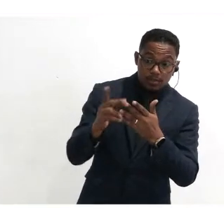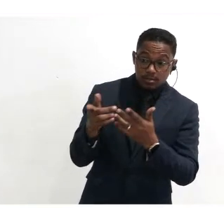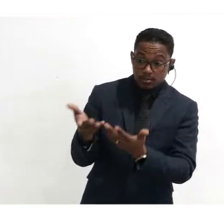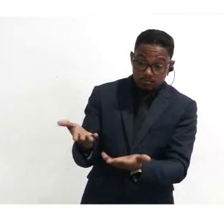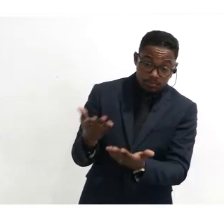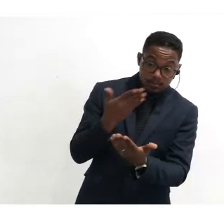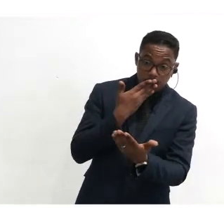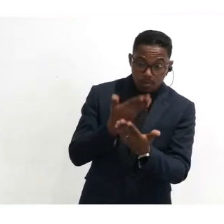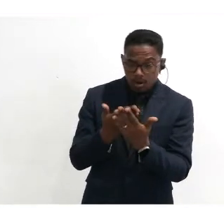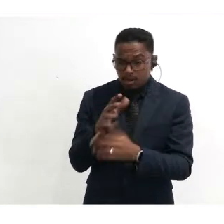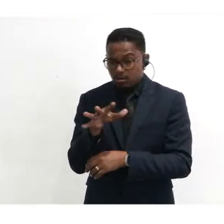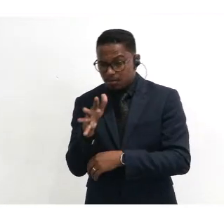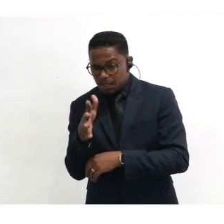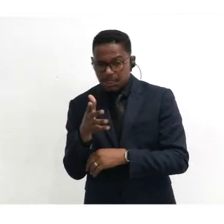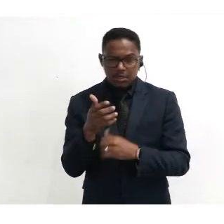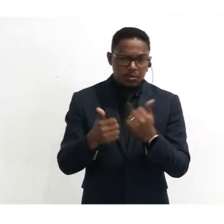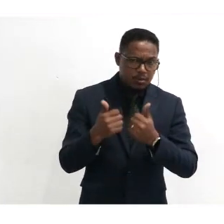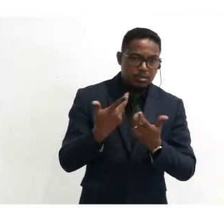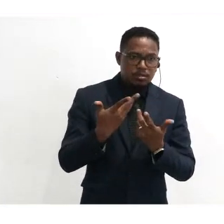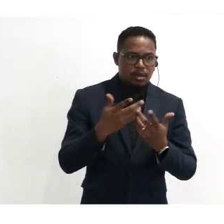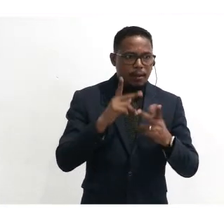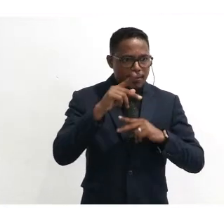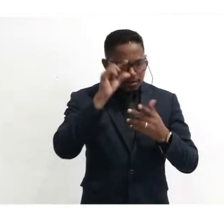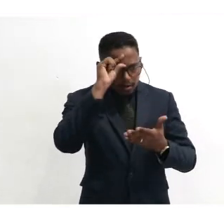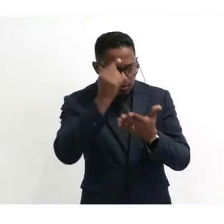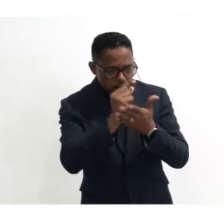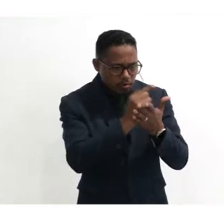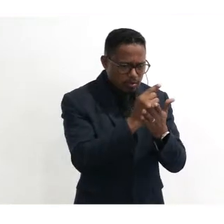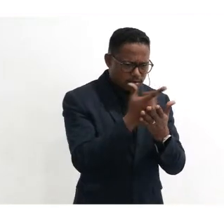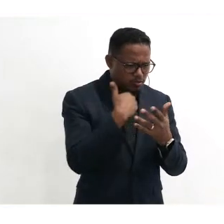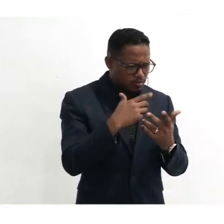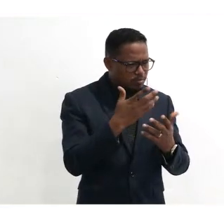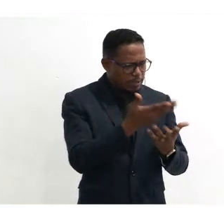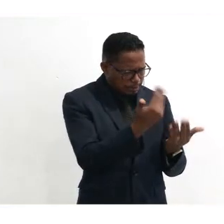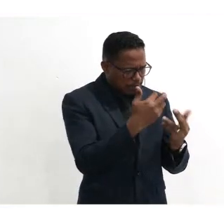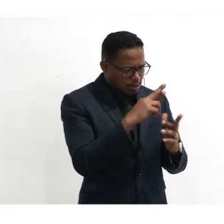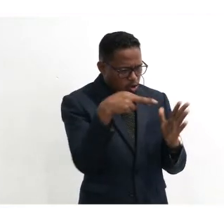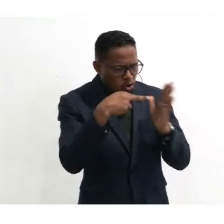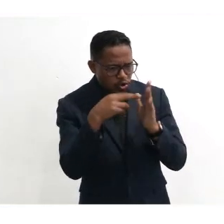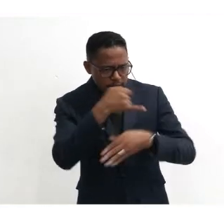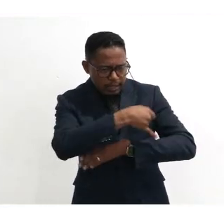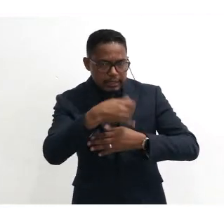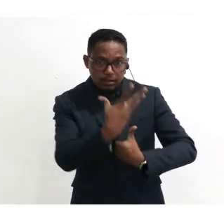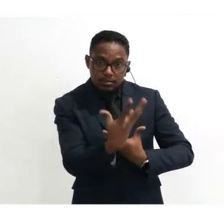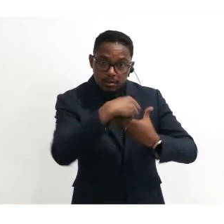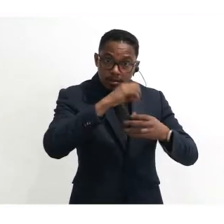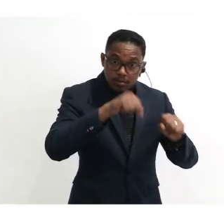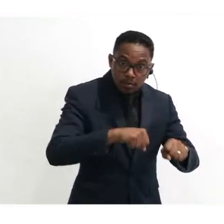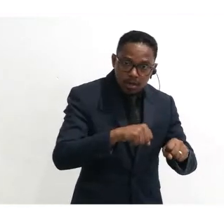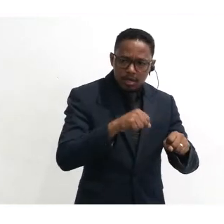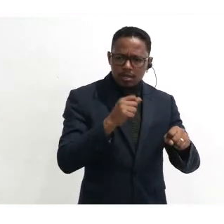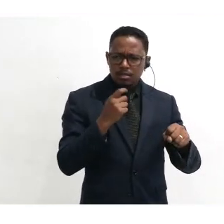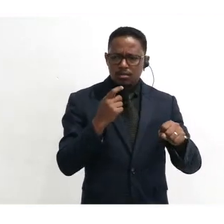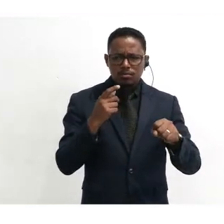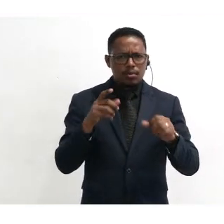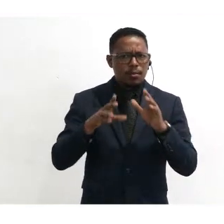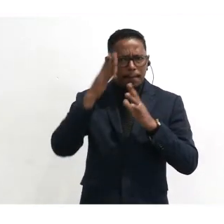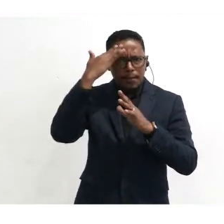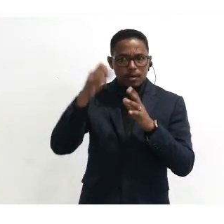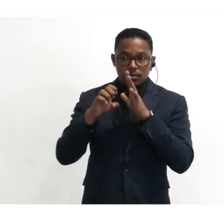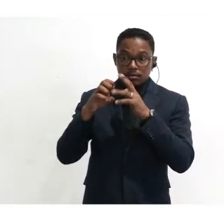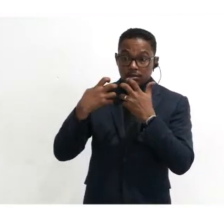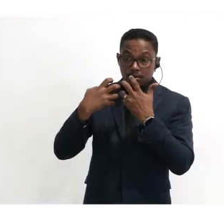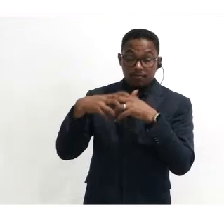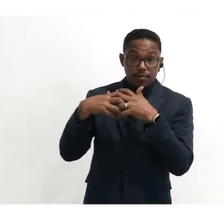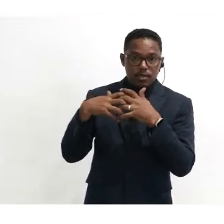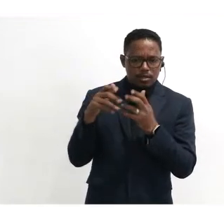graduates that we can put into engineering roles? Because, a factory has all levels of people, right? You don't just have operators on the line,